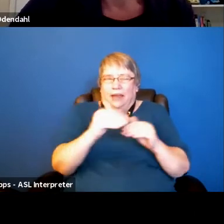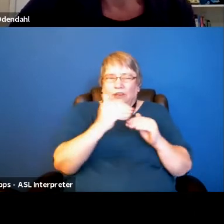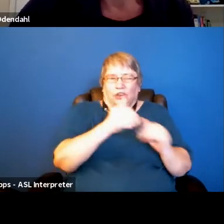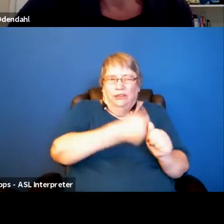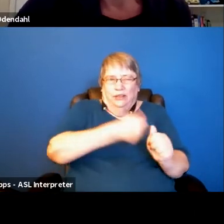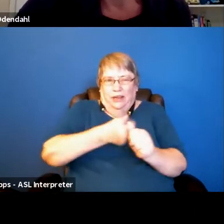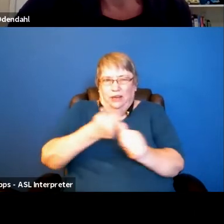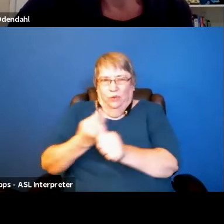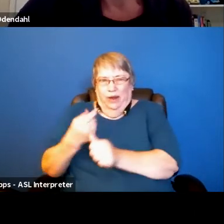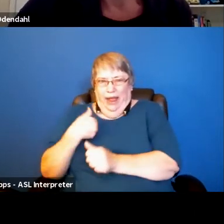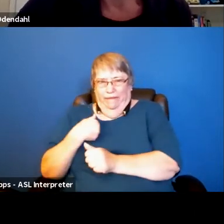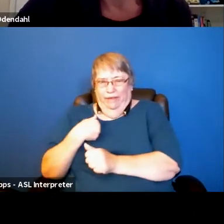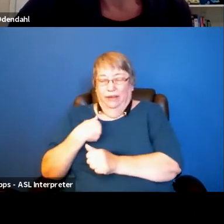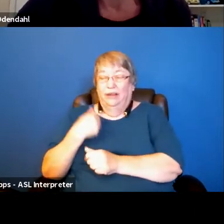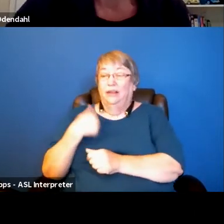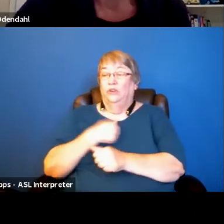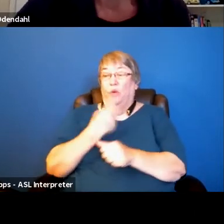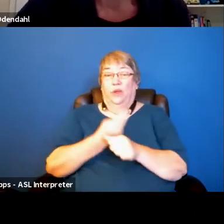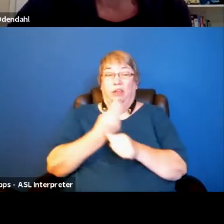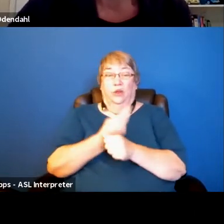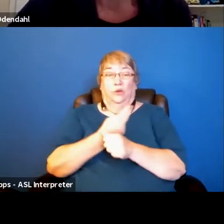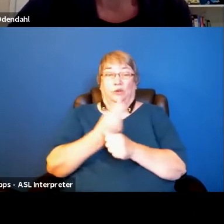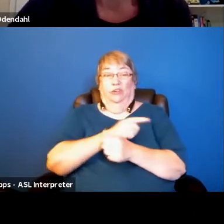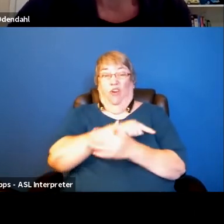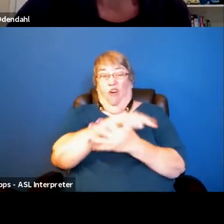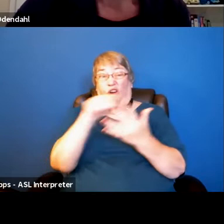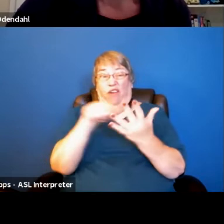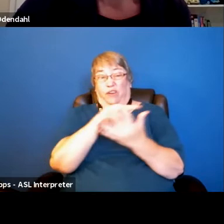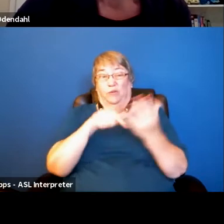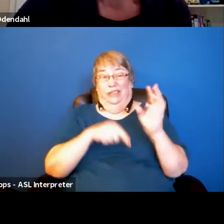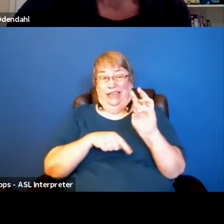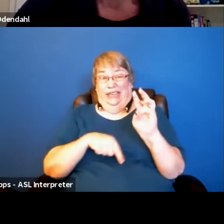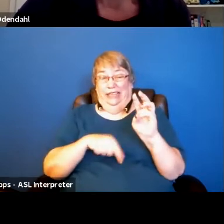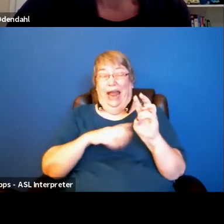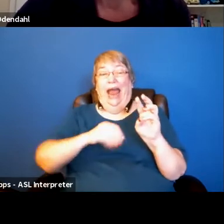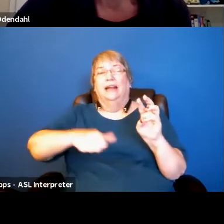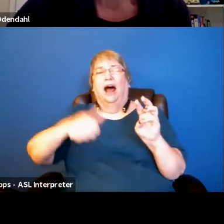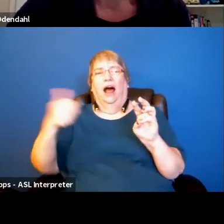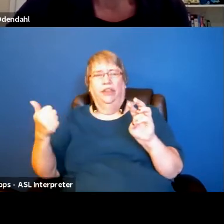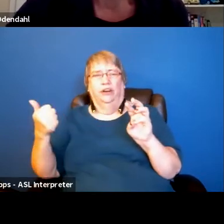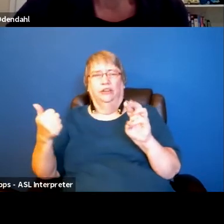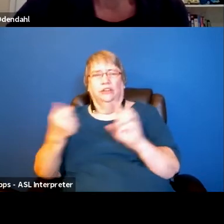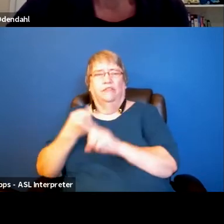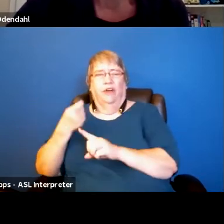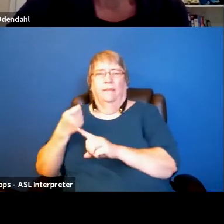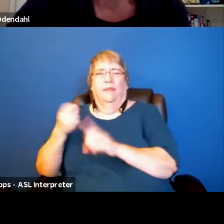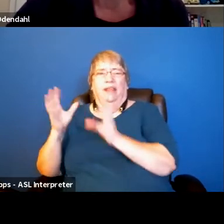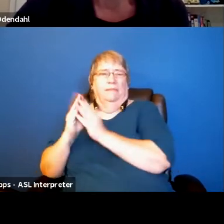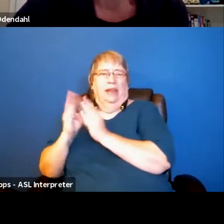Again, we use both these data sources as well as the qualitative data collected via the stakeholder engagement that took